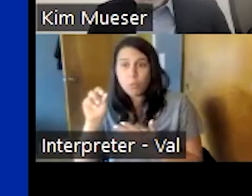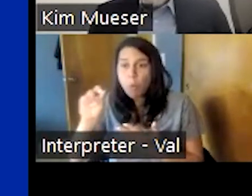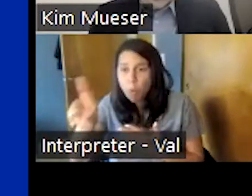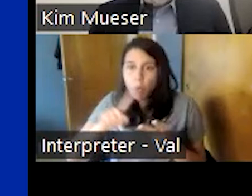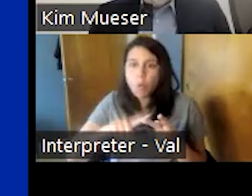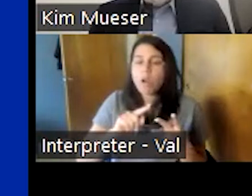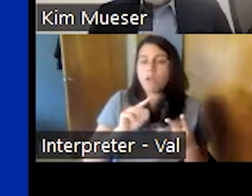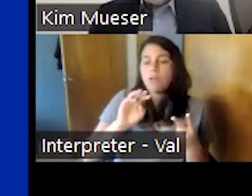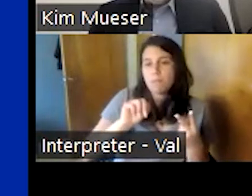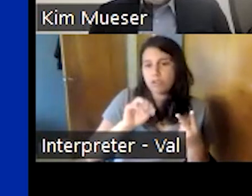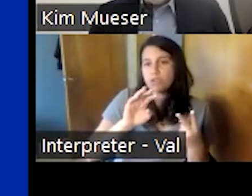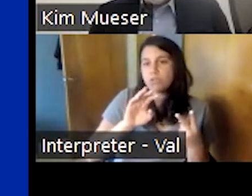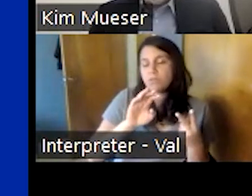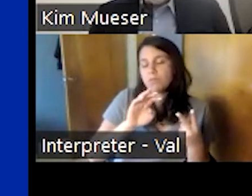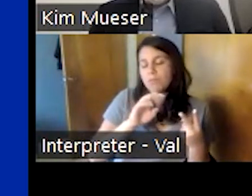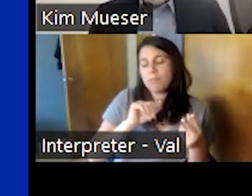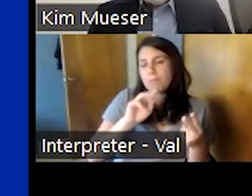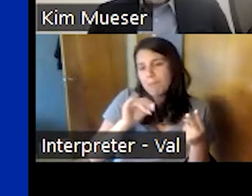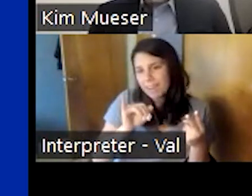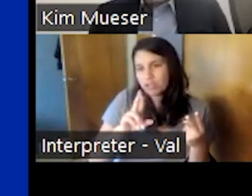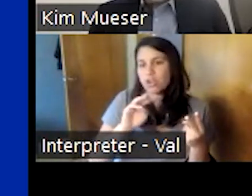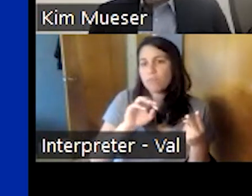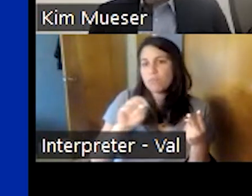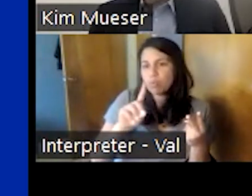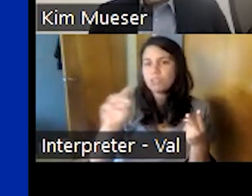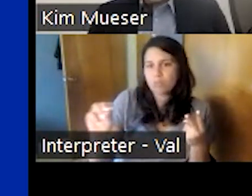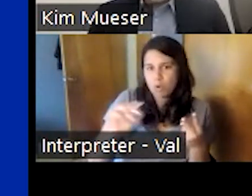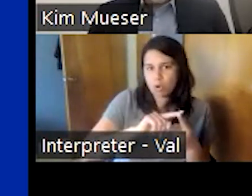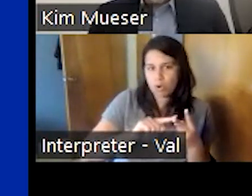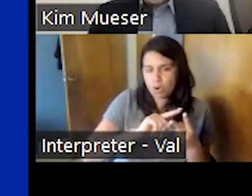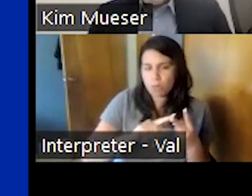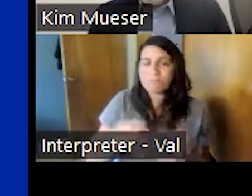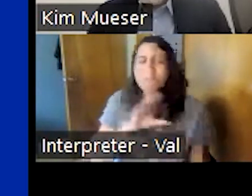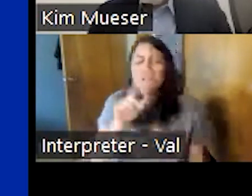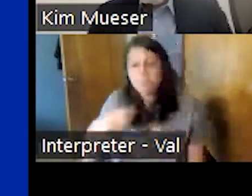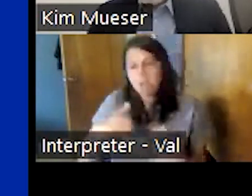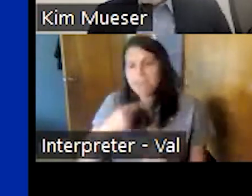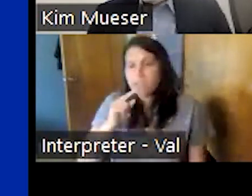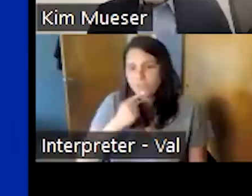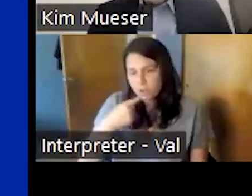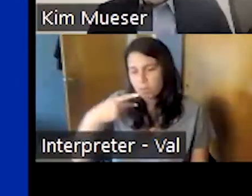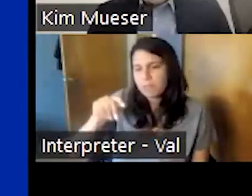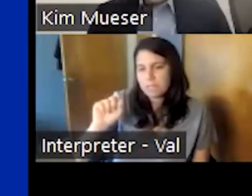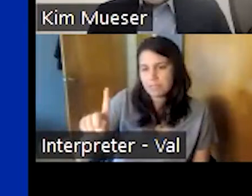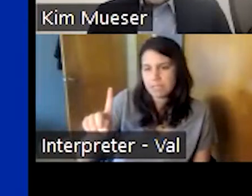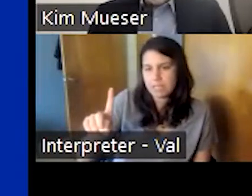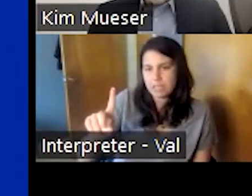well as meeting state criteria for severe mental illness. And they needed to have severe PTSD, as defined by a CAPS score,